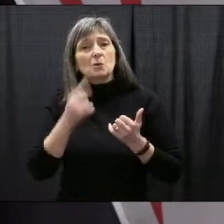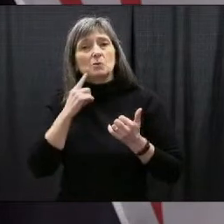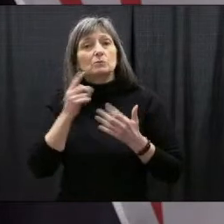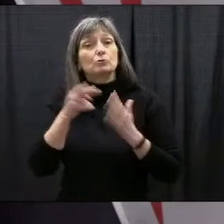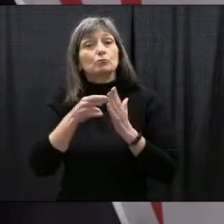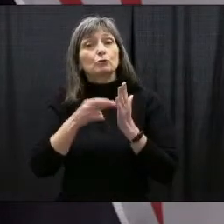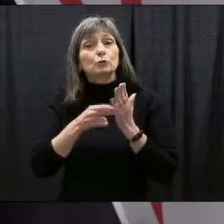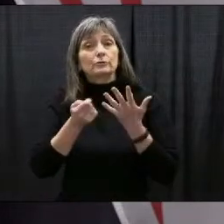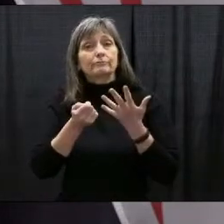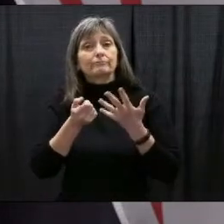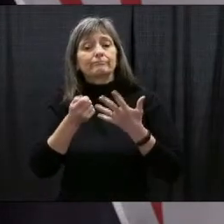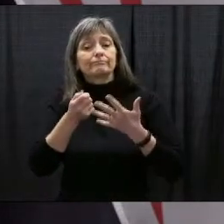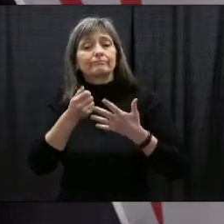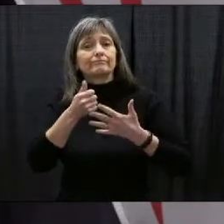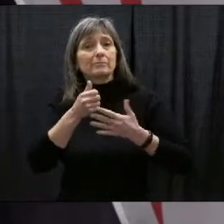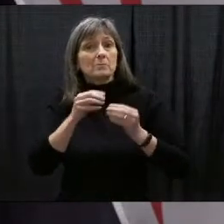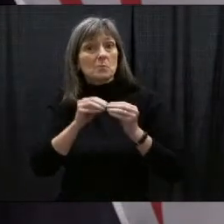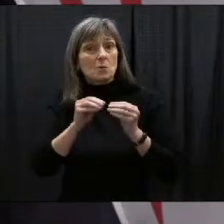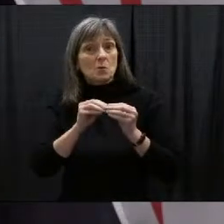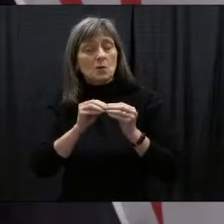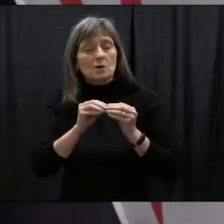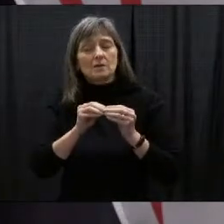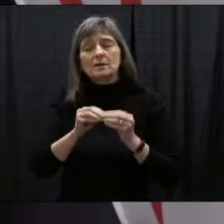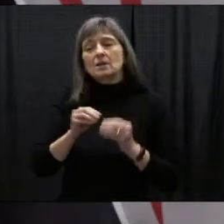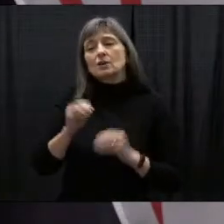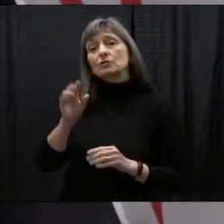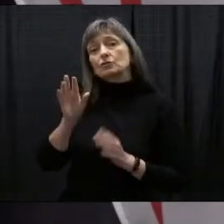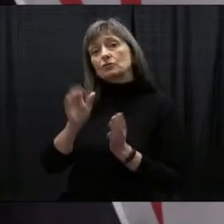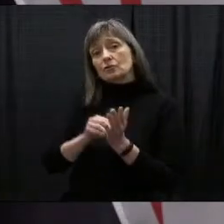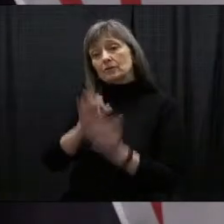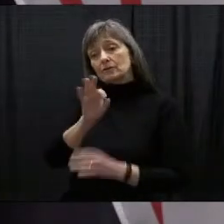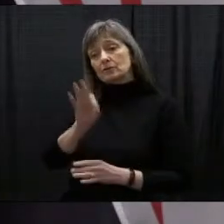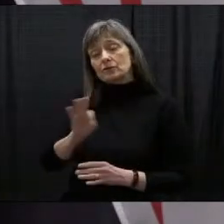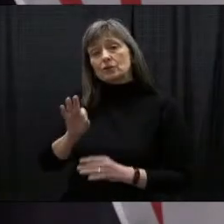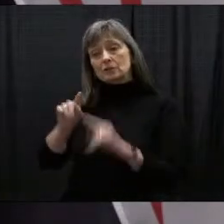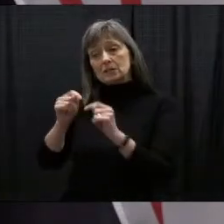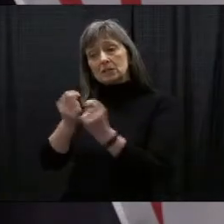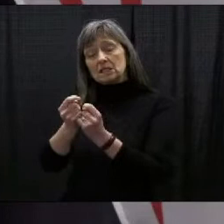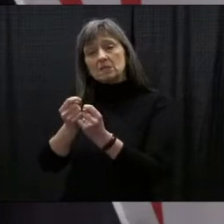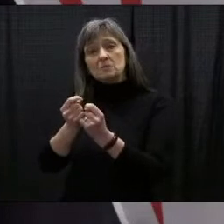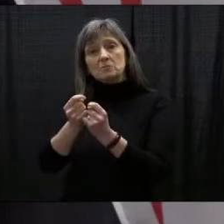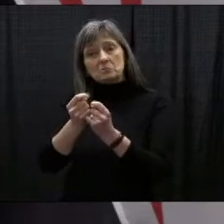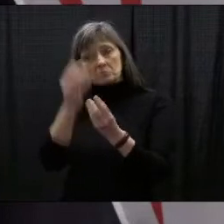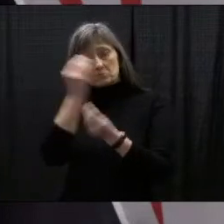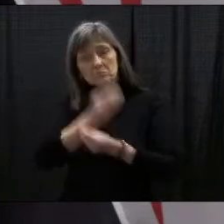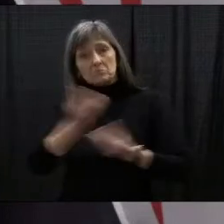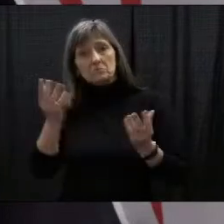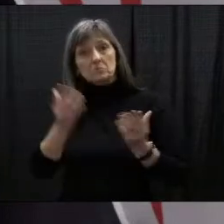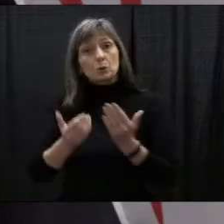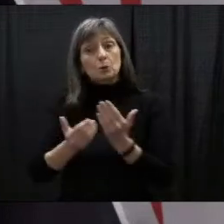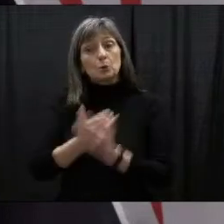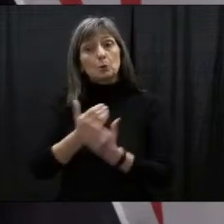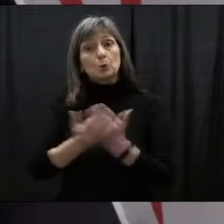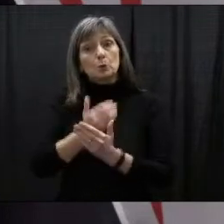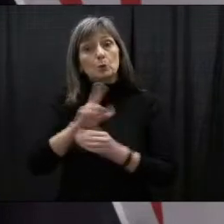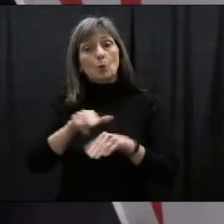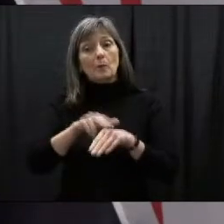The plan that Dr. Fitzgerald and her team will roll out today will see most things return to normal by the middle of